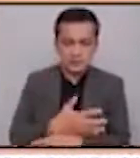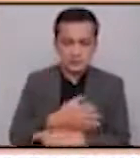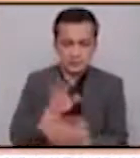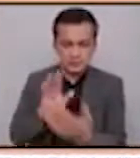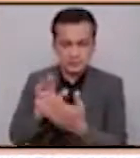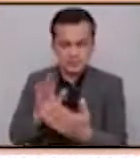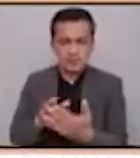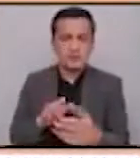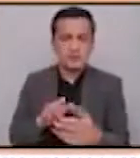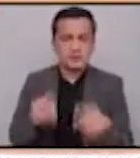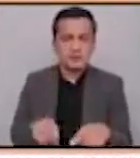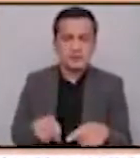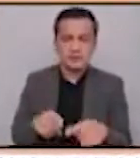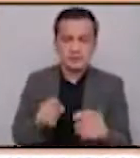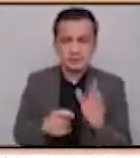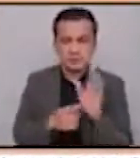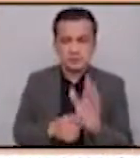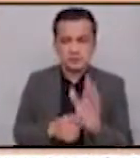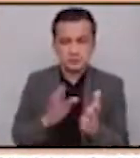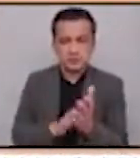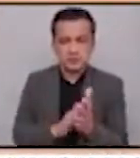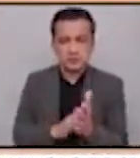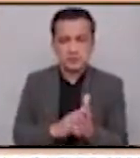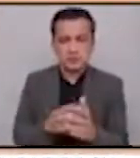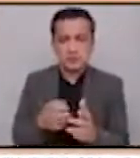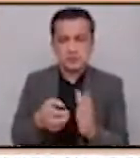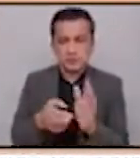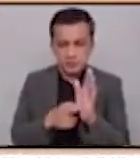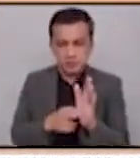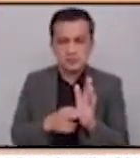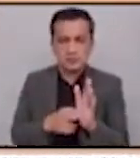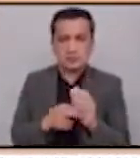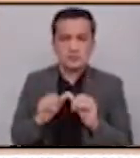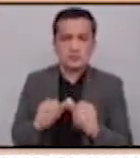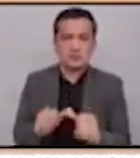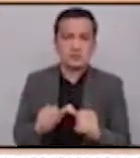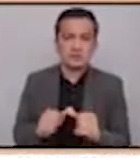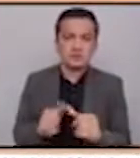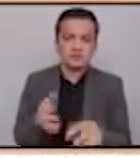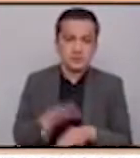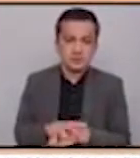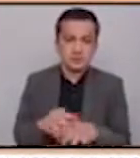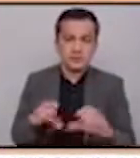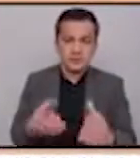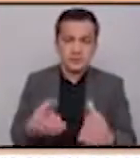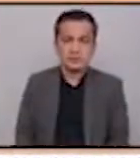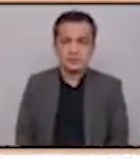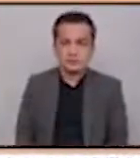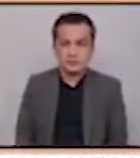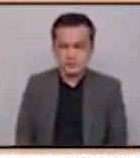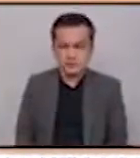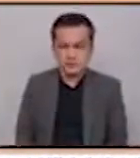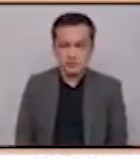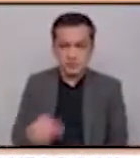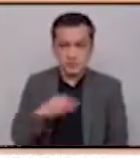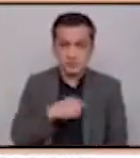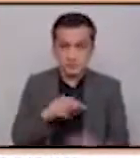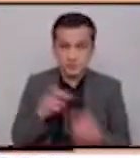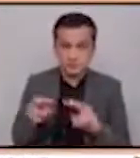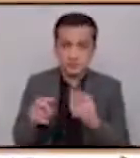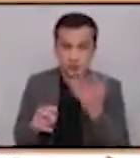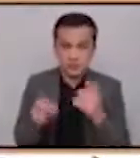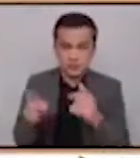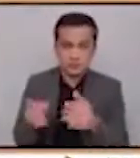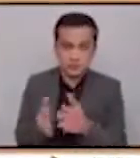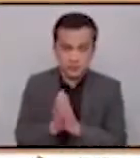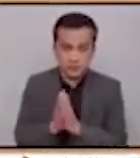po na humingi or nag-request na mag-continue sila sa blended learning para po makita talaga natin kung bakit sila humingi ng blended